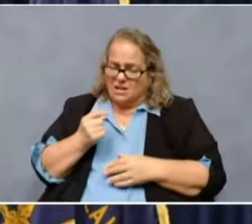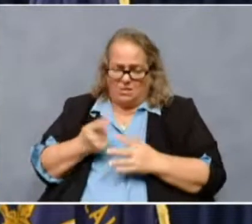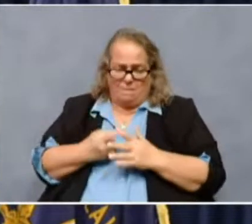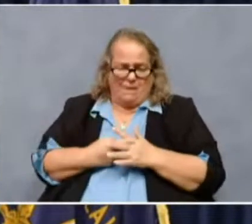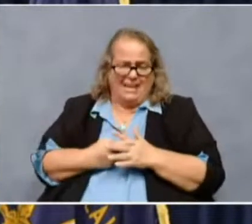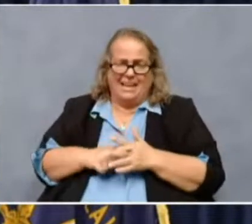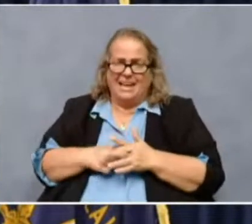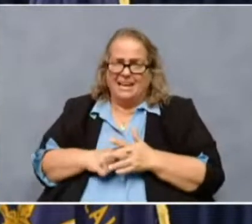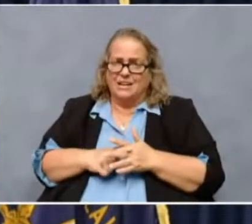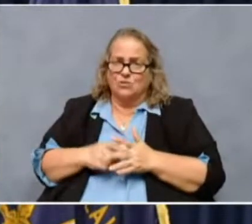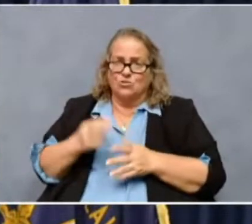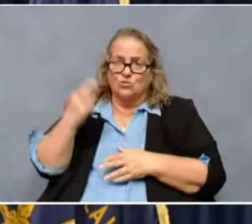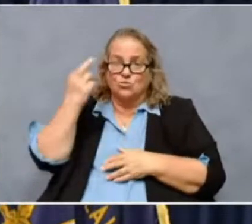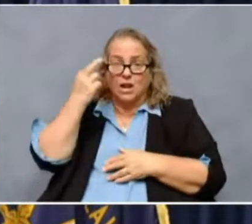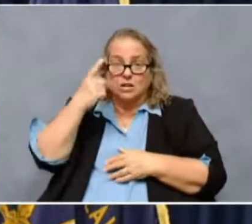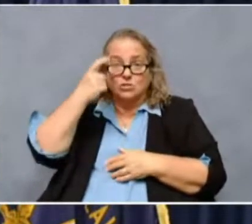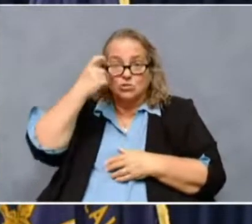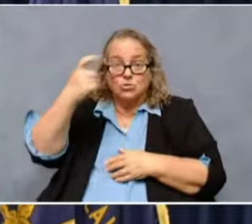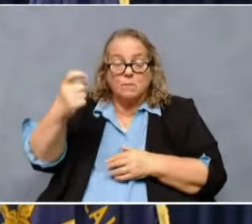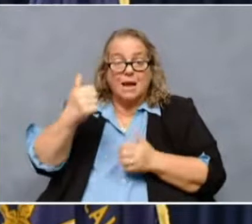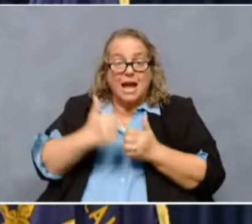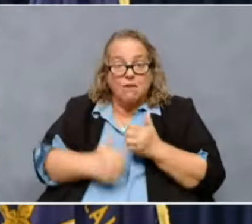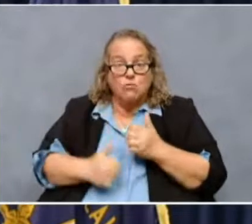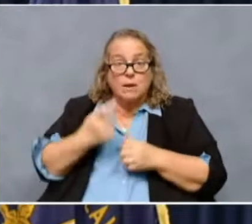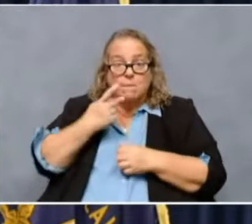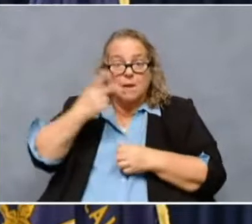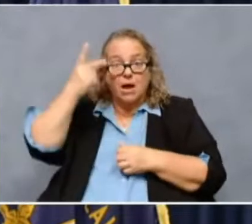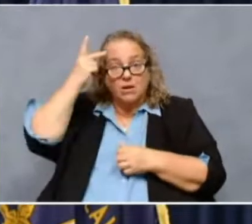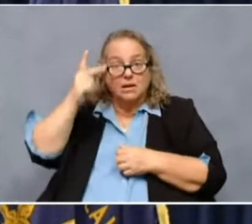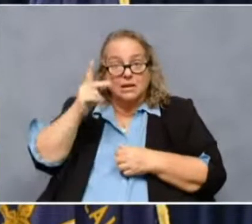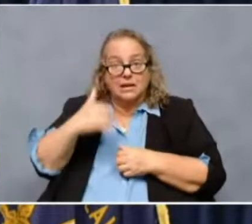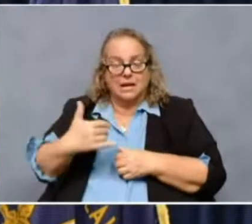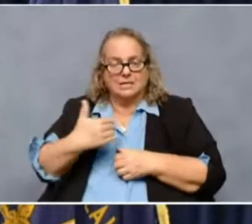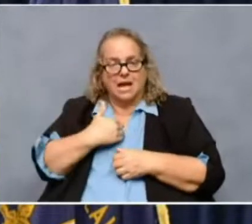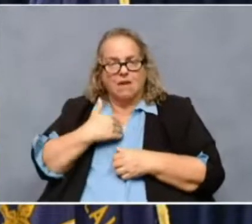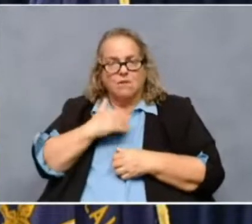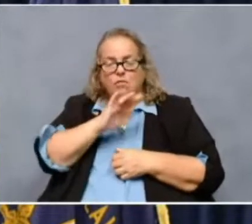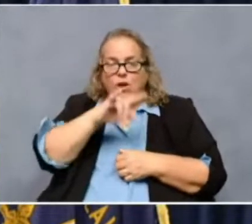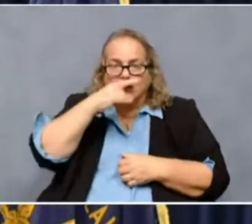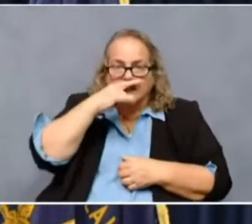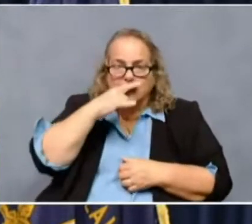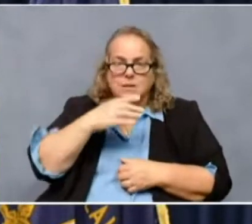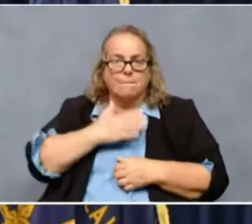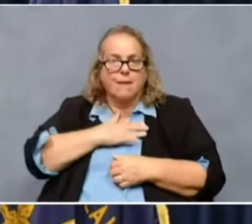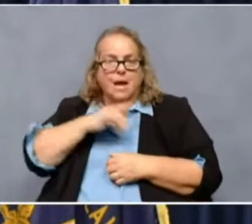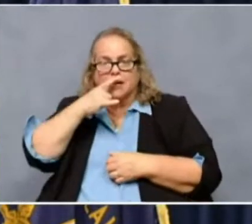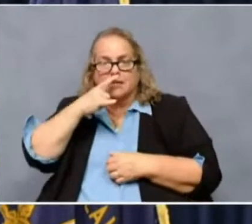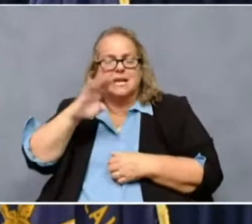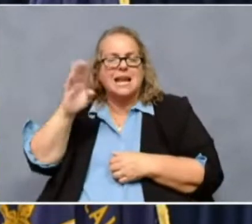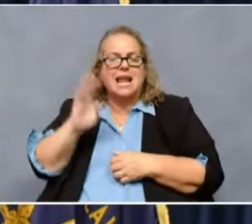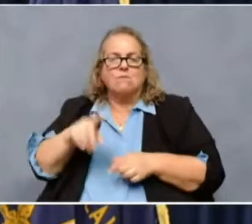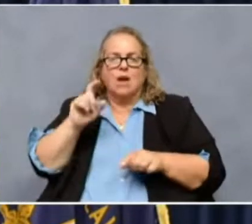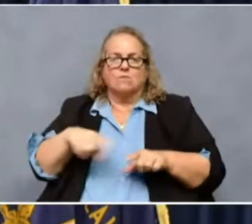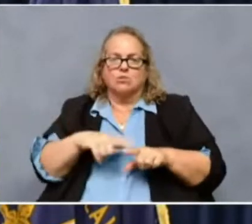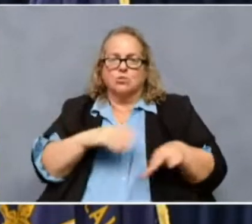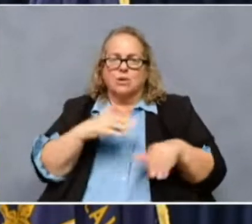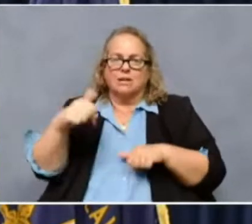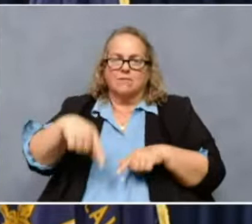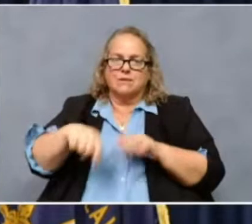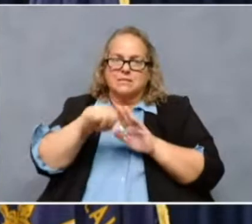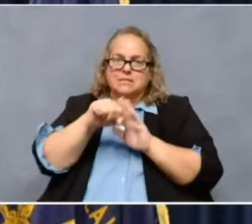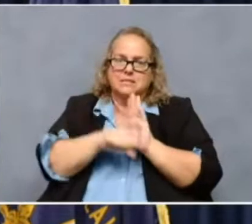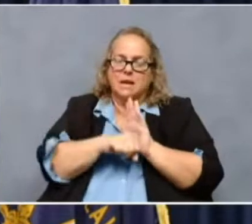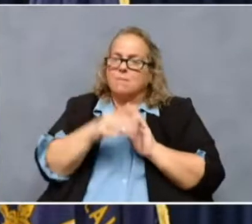parent in Kentucky has had, that their kids, my kids, will never have to leave this state because they don't think that